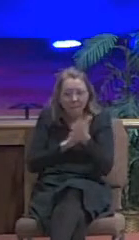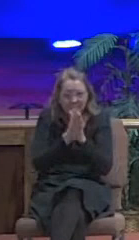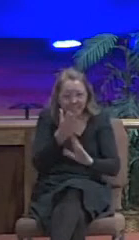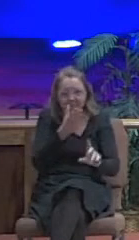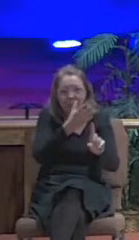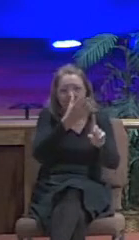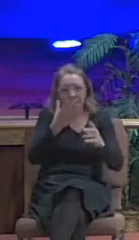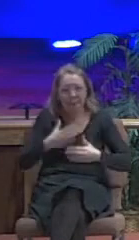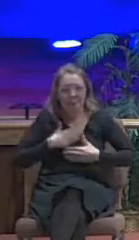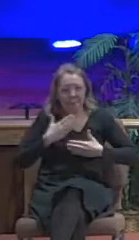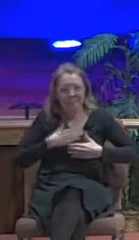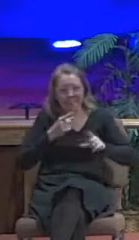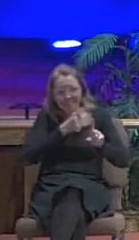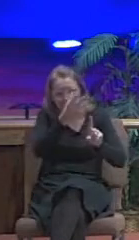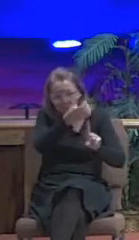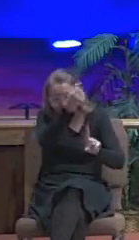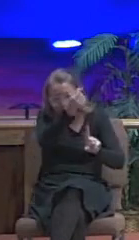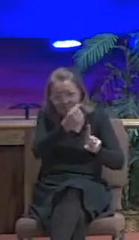but not knowing how to get it.